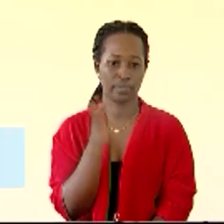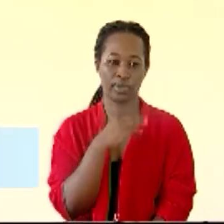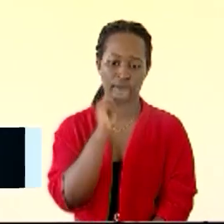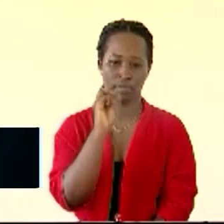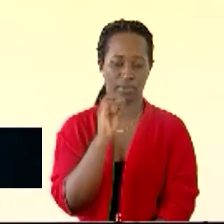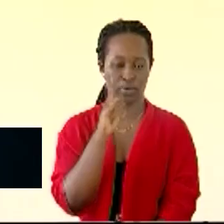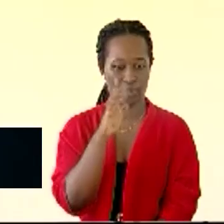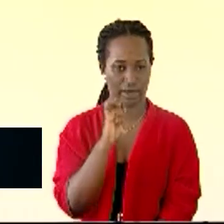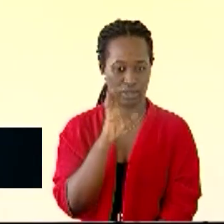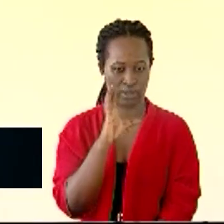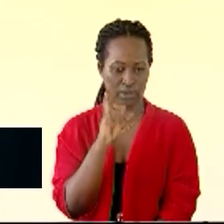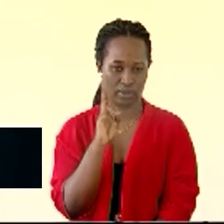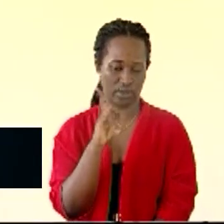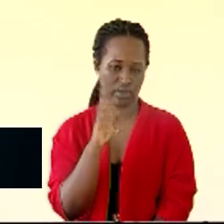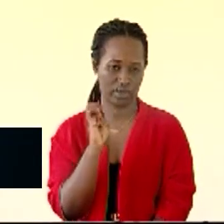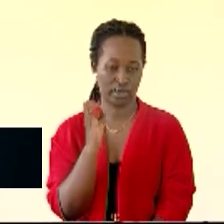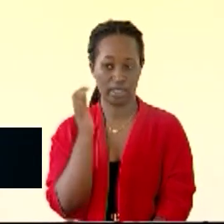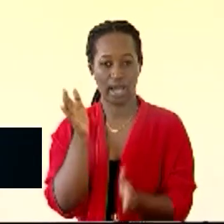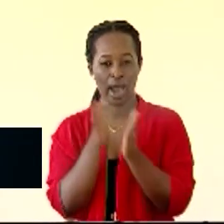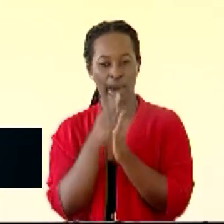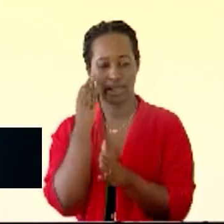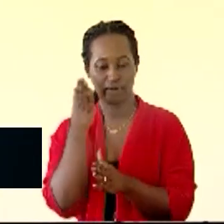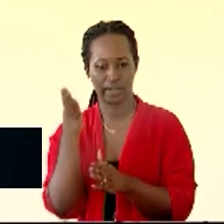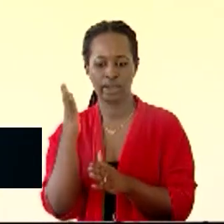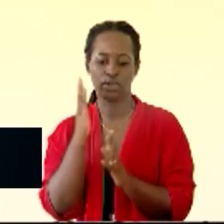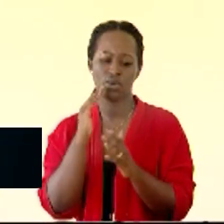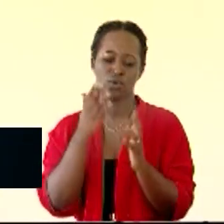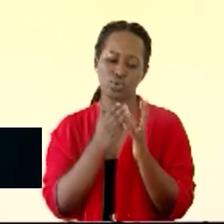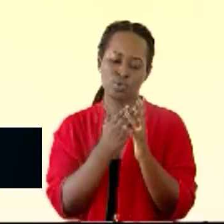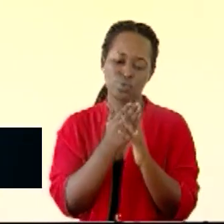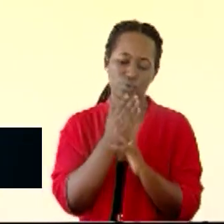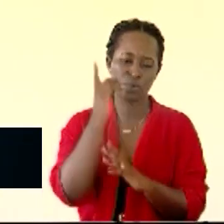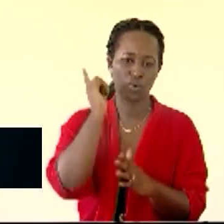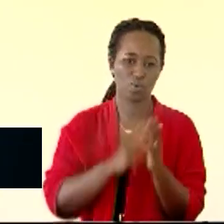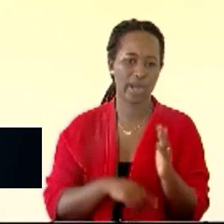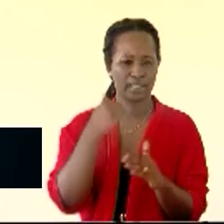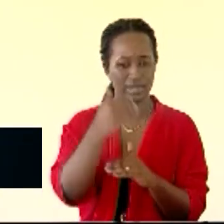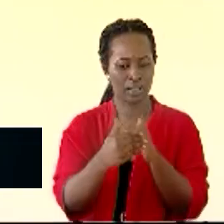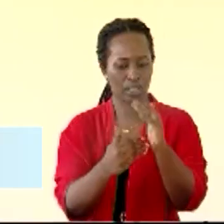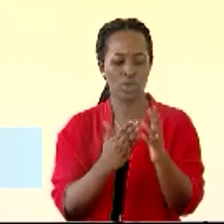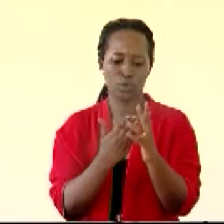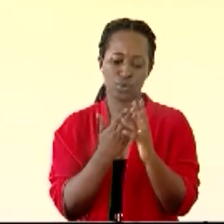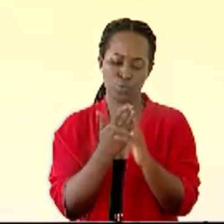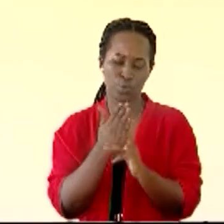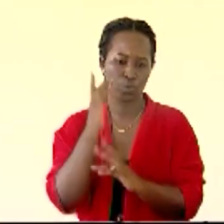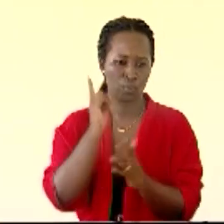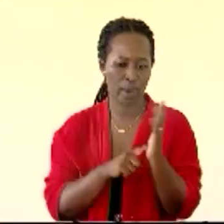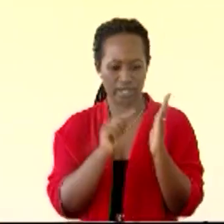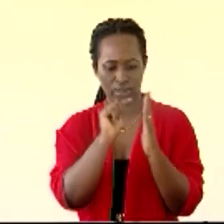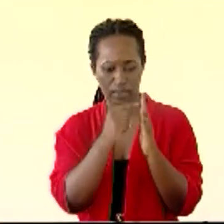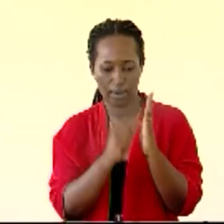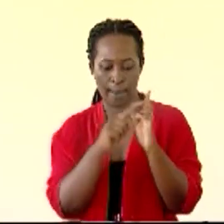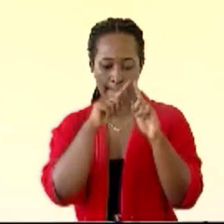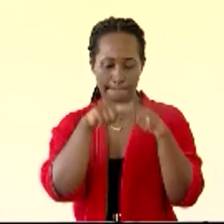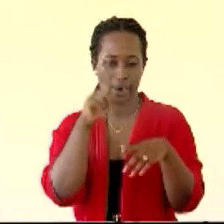so, also, through what stages, through what components, by what enzymes